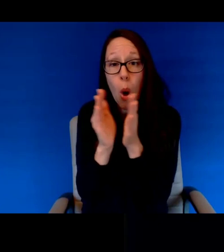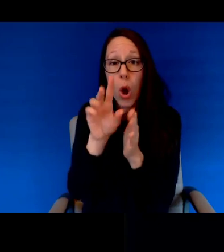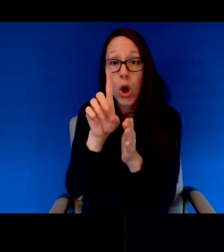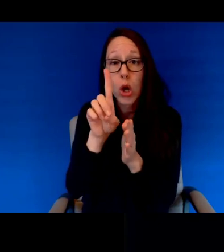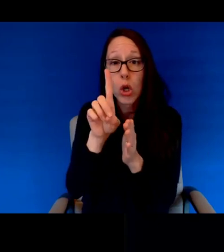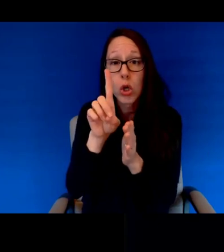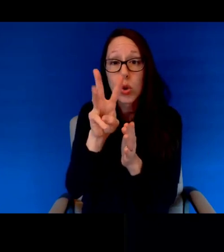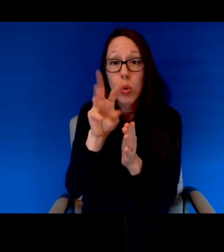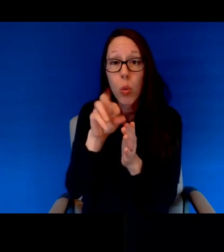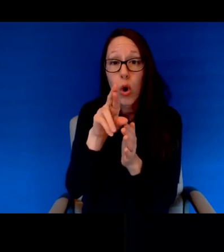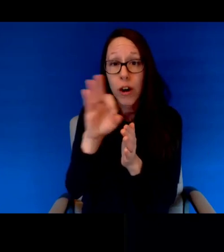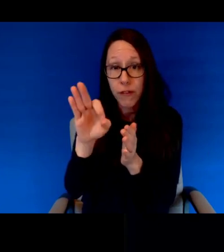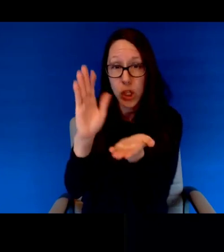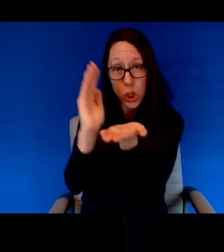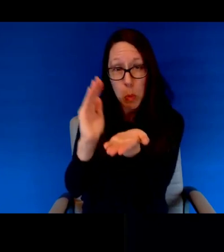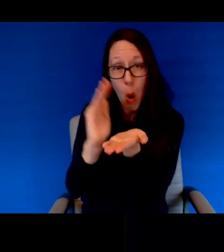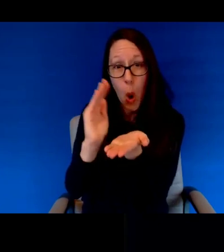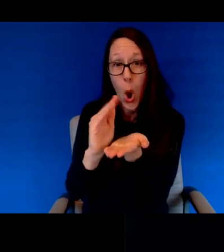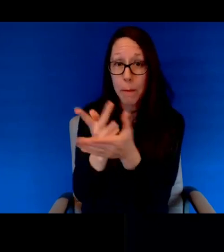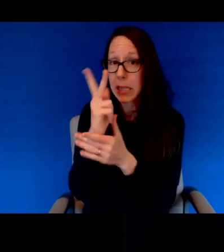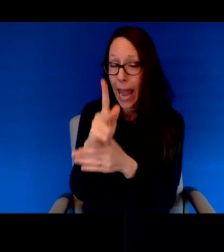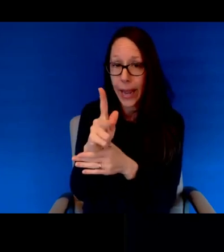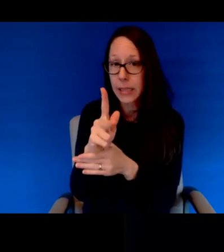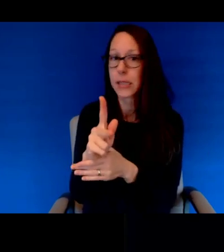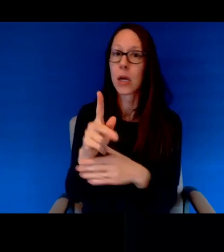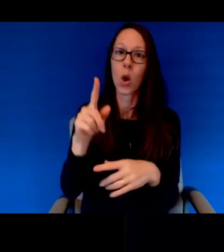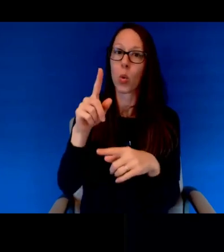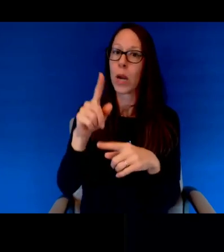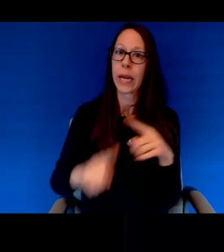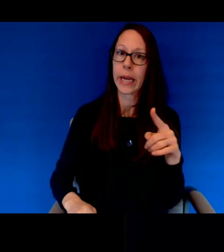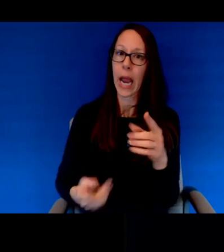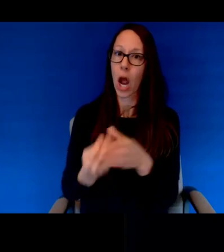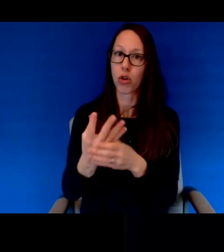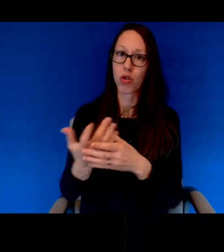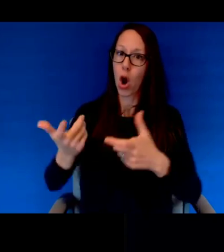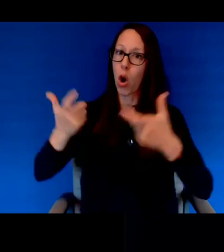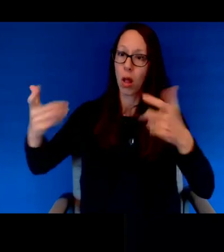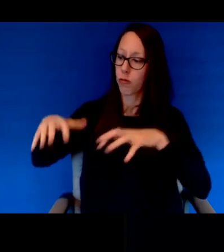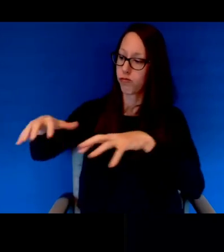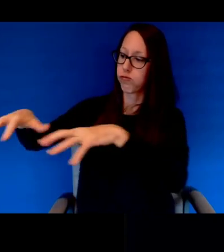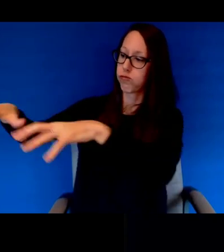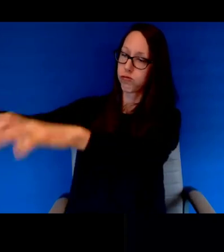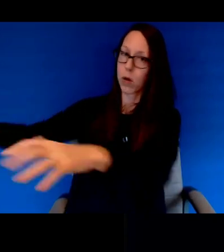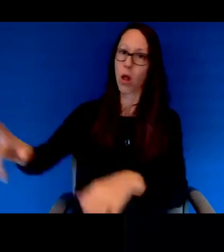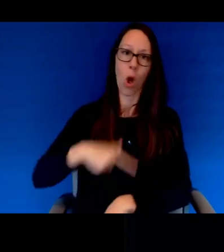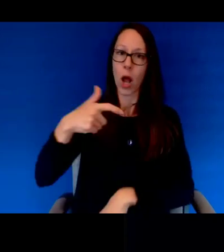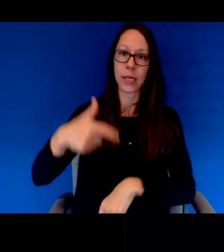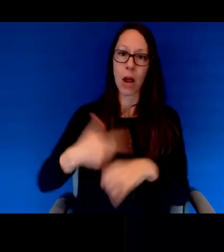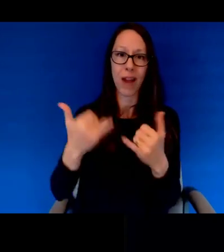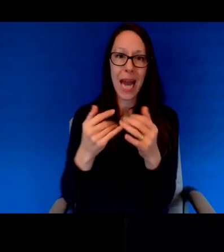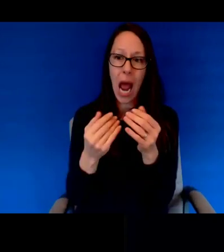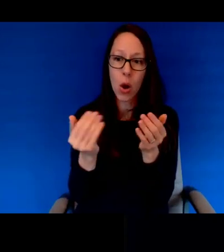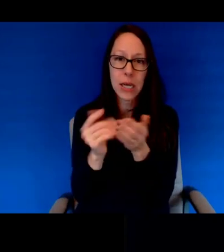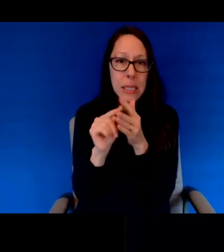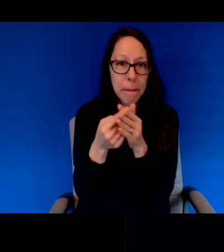plants. And we're not going to be able to grow on a large scale for quite a long time. We're at the very, very beginning of science, and we grow the